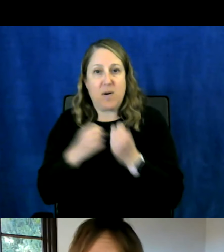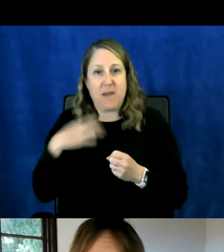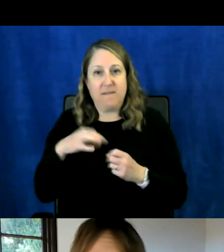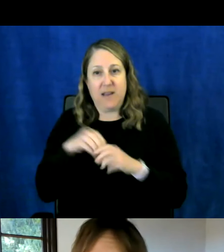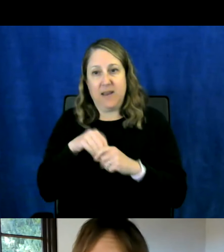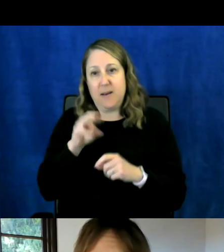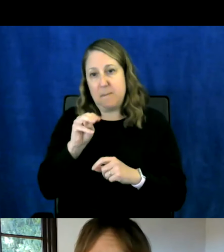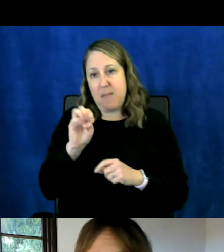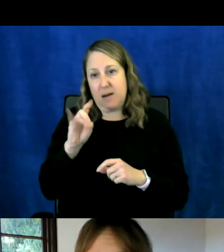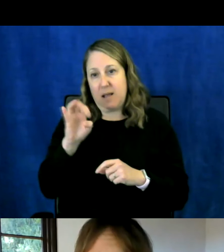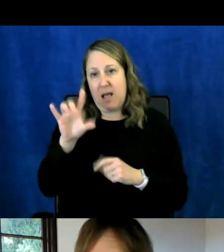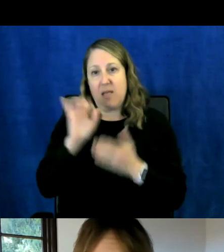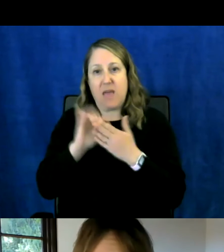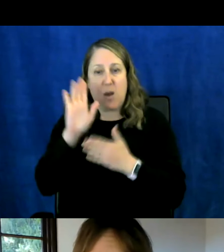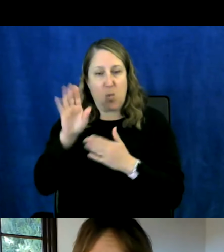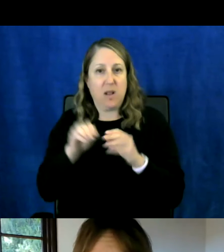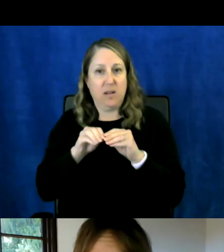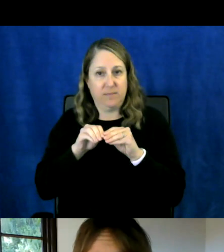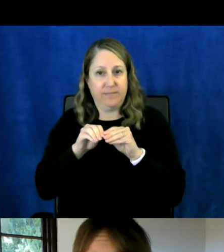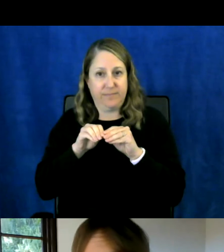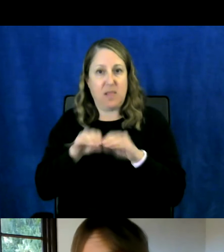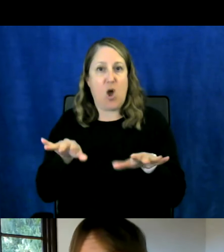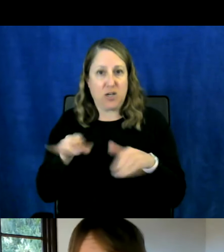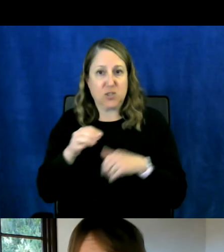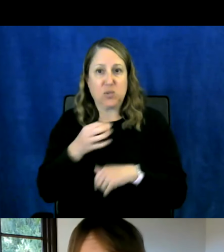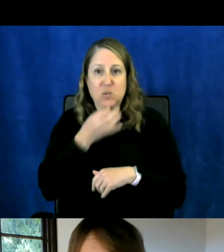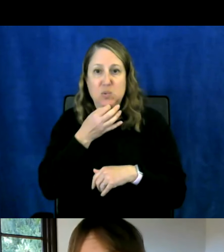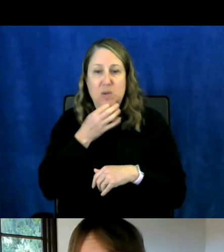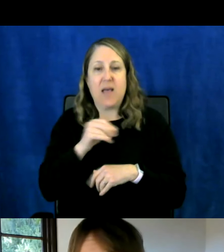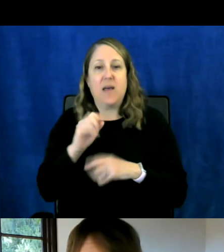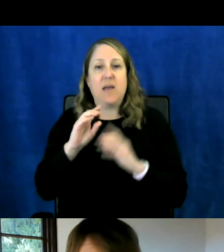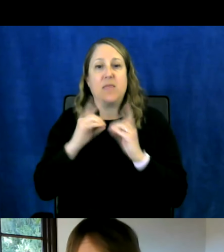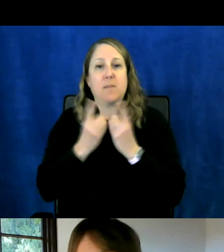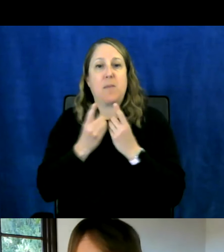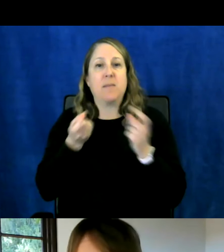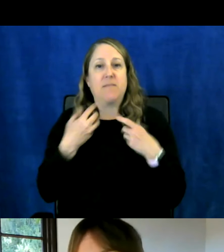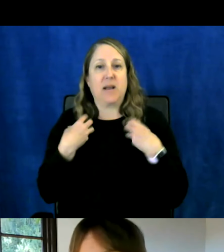soon. And the Department of Managed Healthcare has been involved in